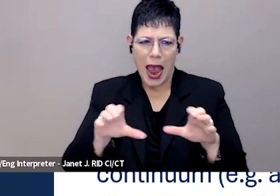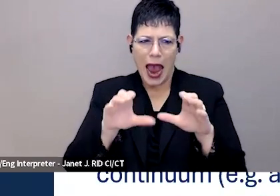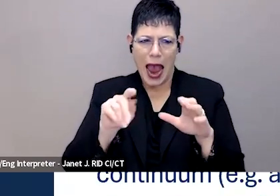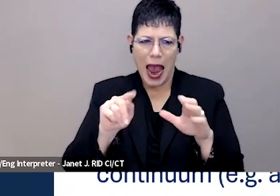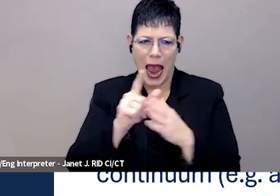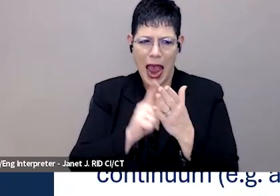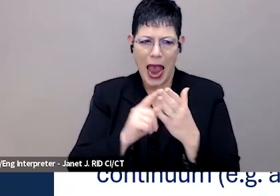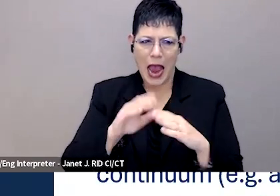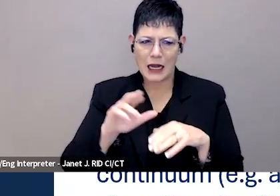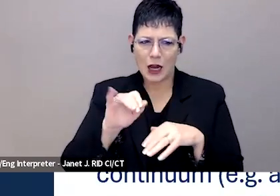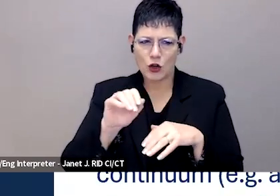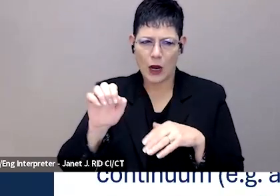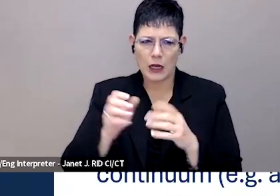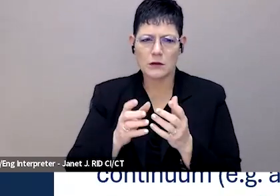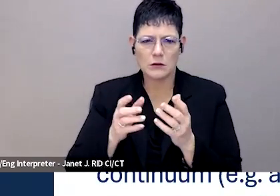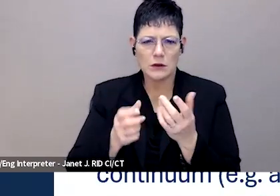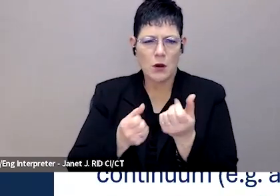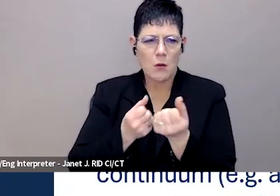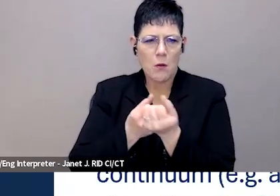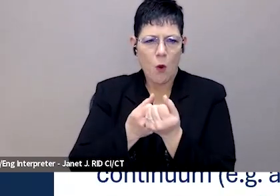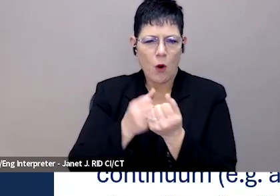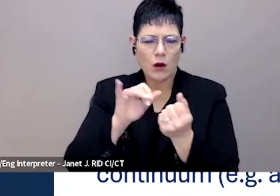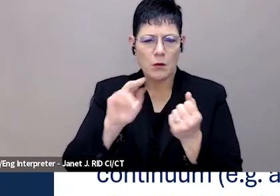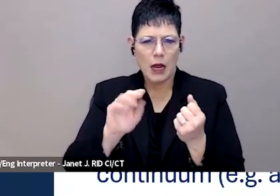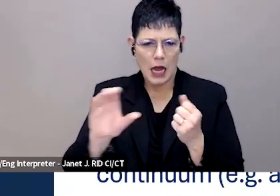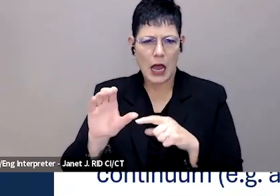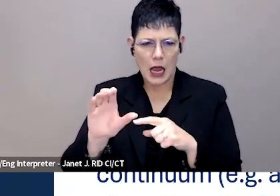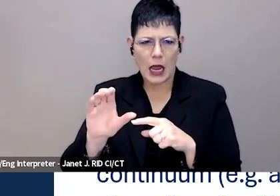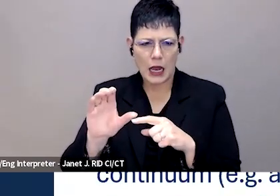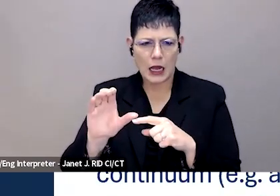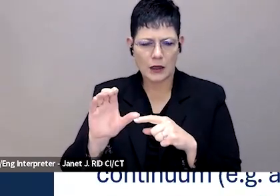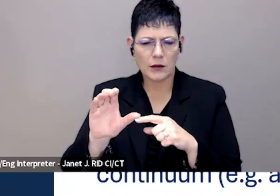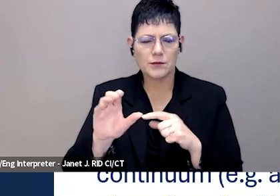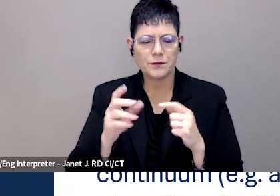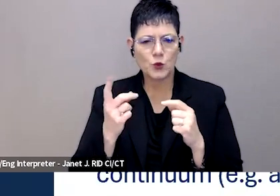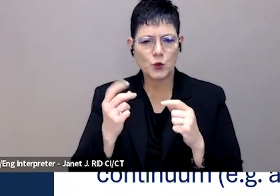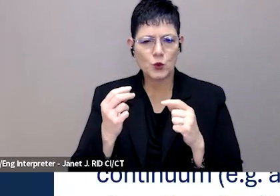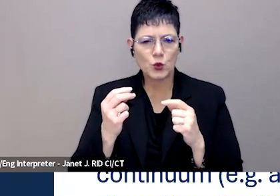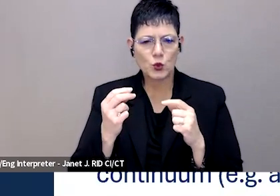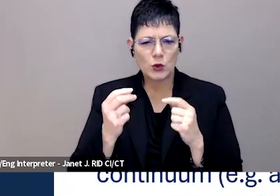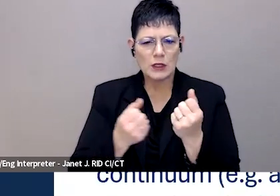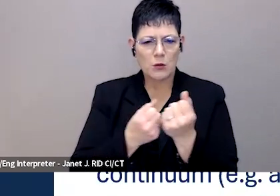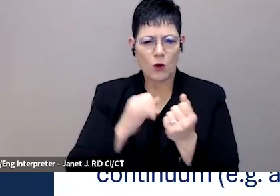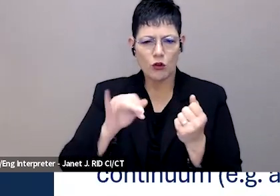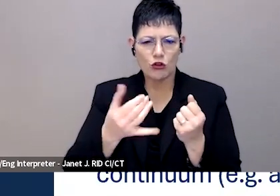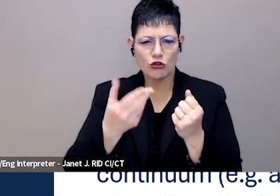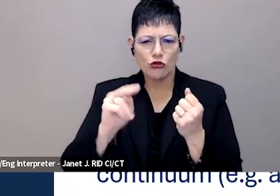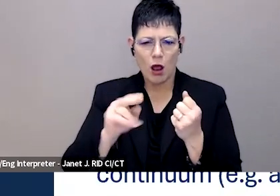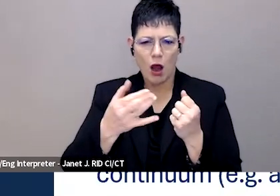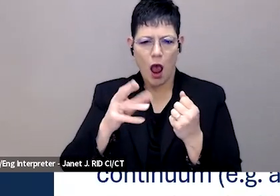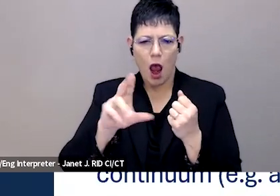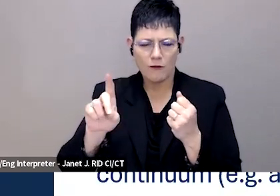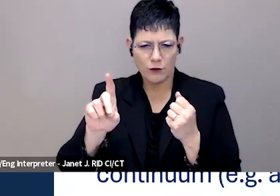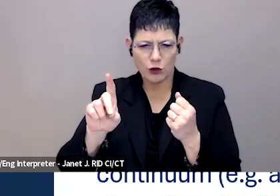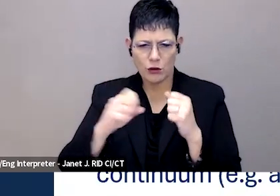is supported by the John A. Hartford Foundation and led by NAC, and it brings together, as Jonathan mentioned, more than 120 organizations